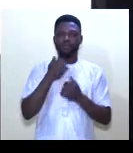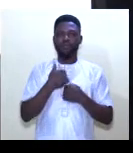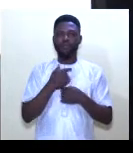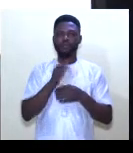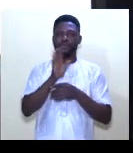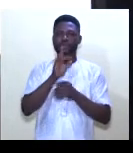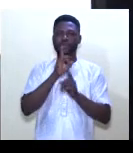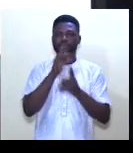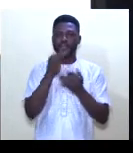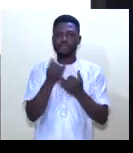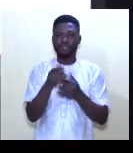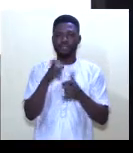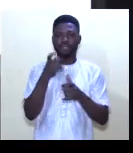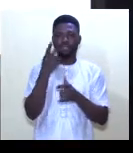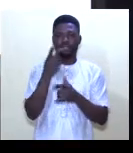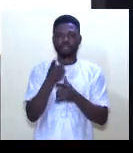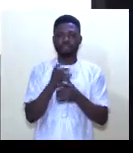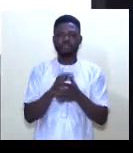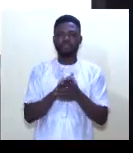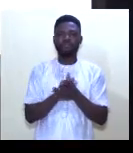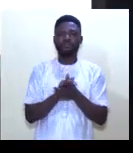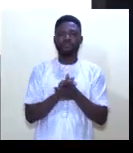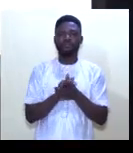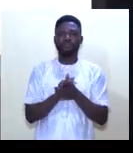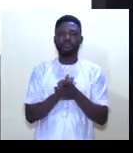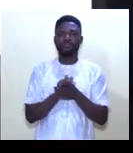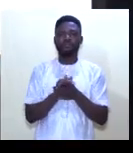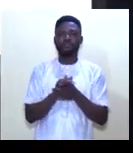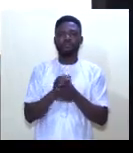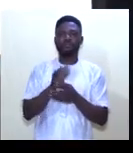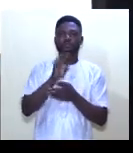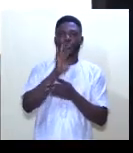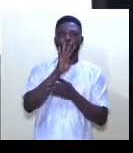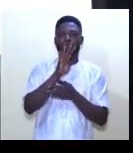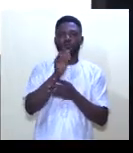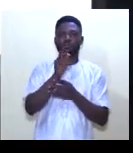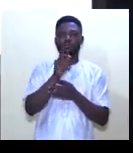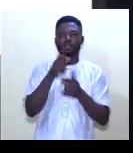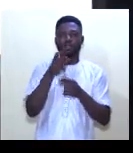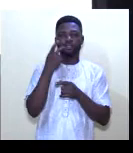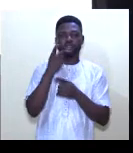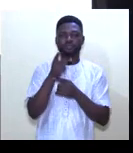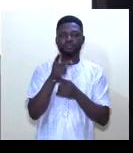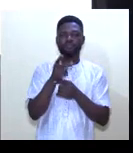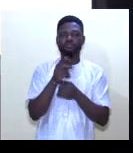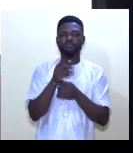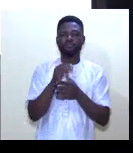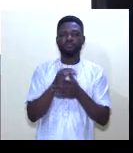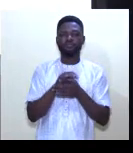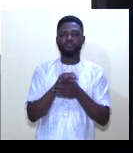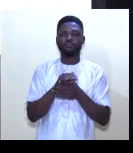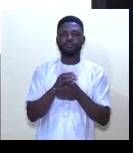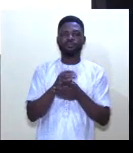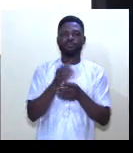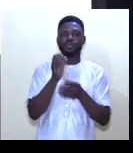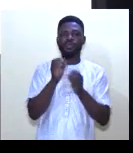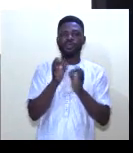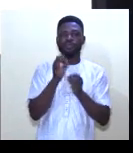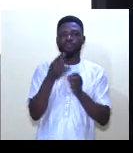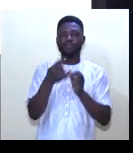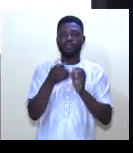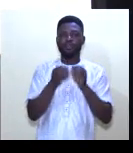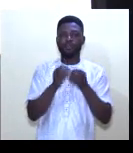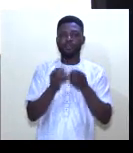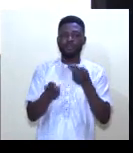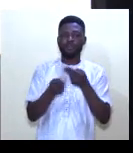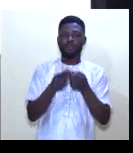You should have your answer right about now. Let's see what that answer is. Yeah, it's this one, 4n minus 11. Let's see how it goes.